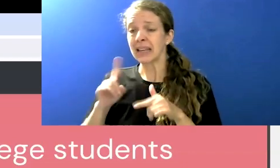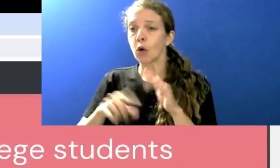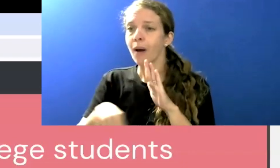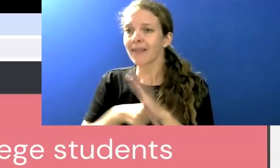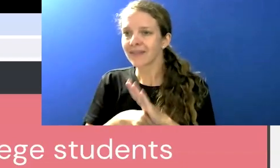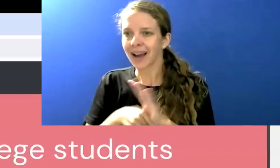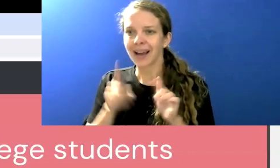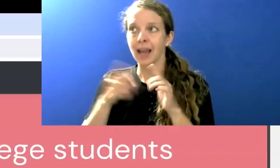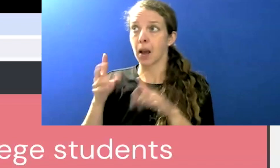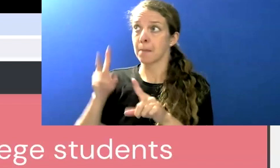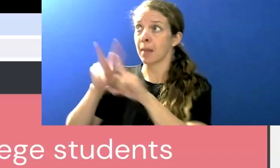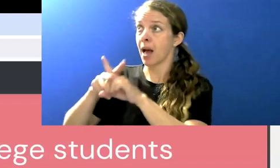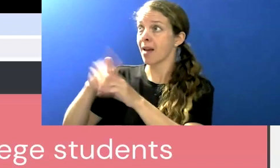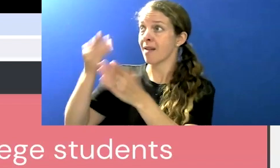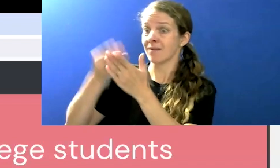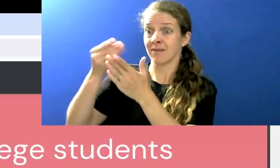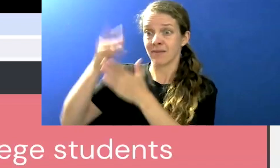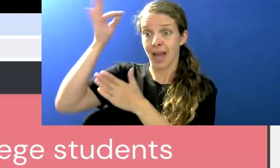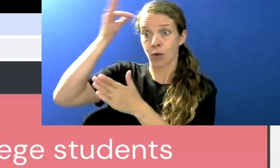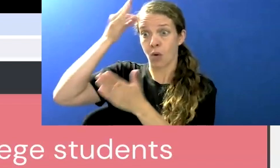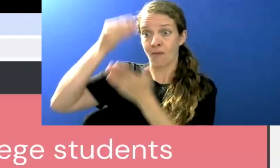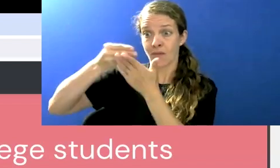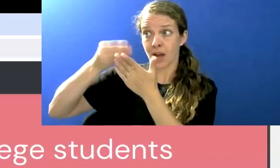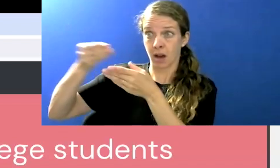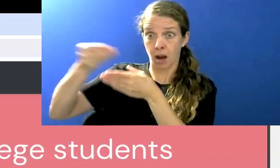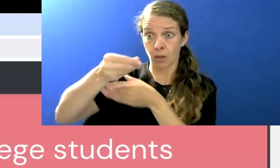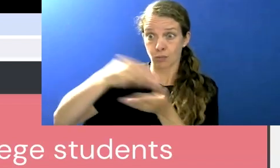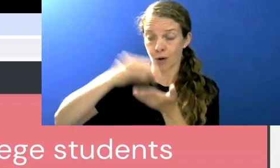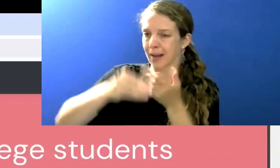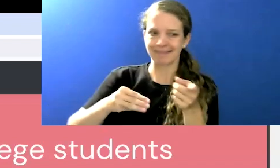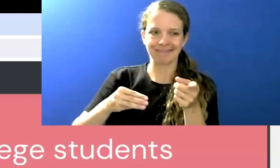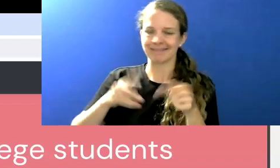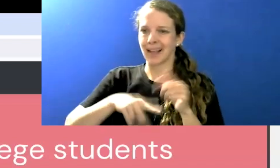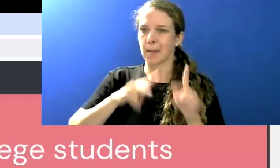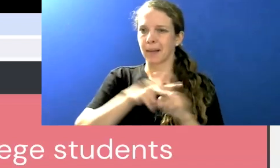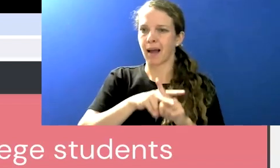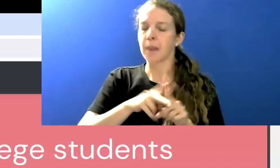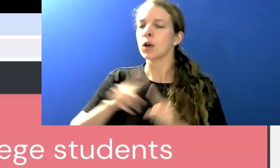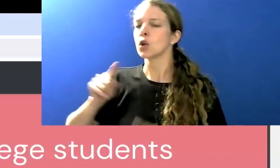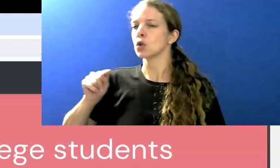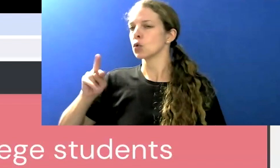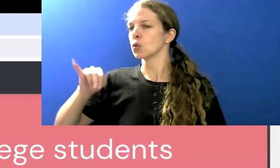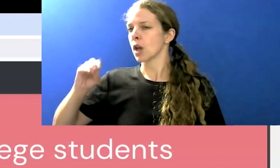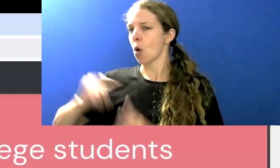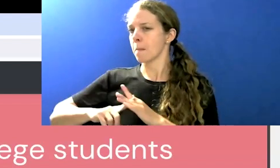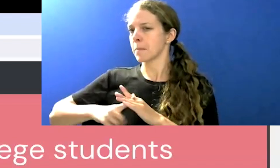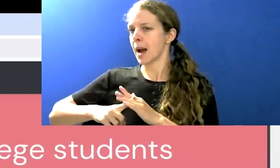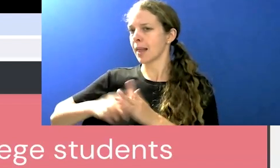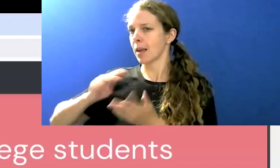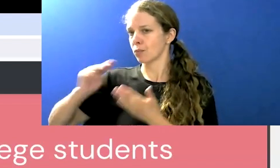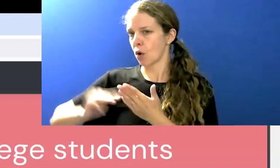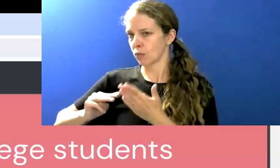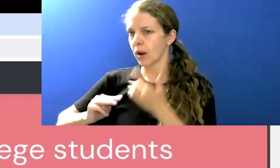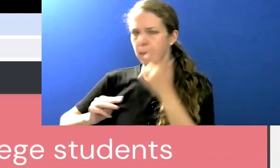or apply for federal funded programs. However, like Chris mentioned before, TRiO is in a pilot program. Pilot